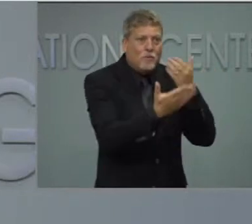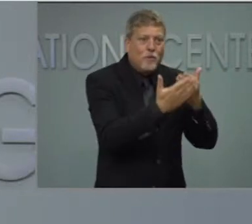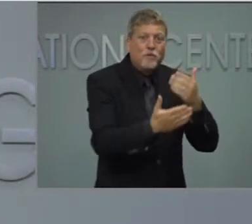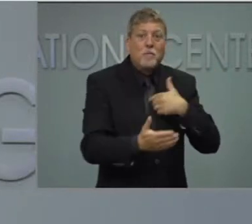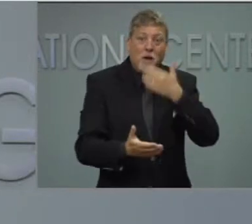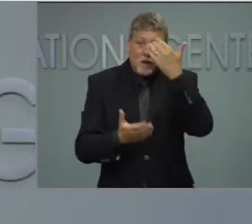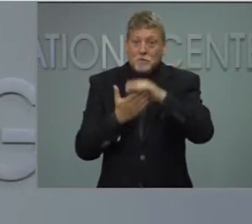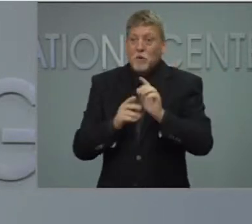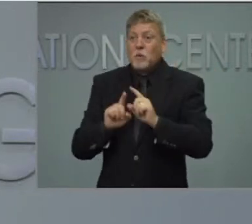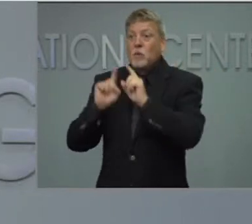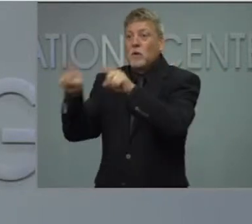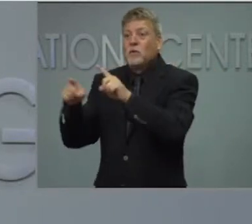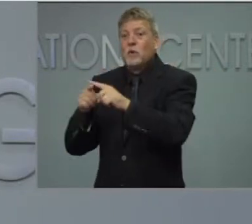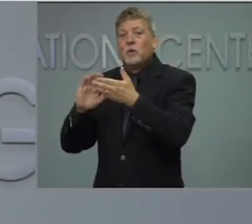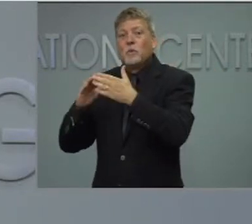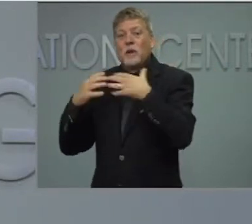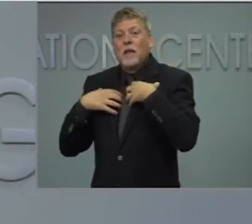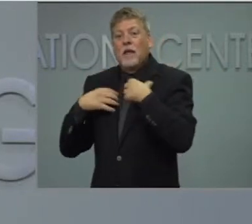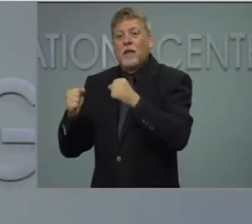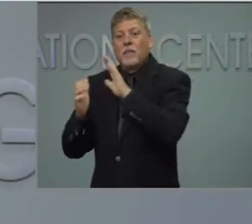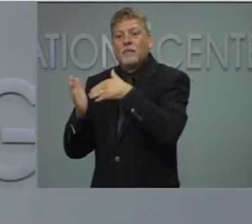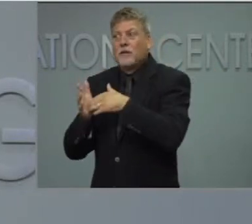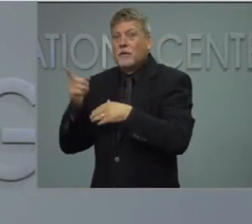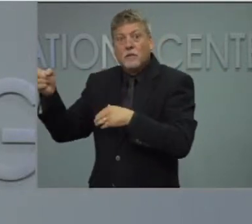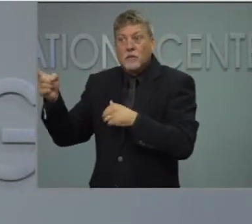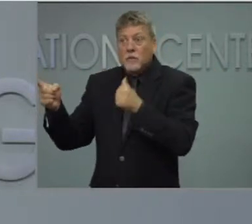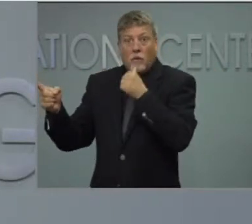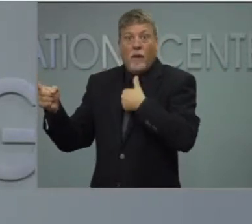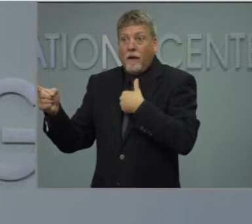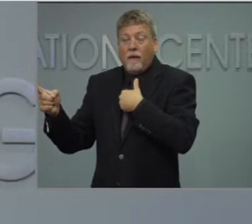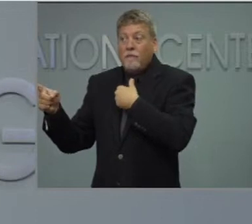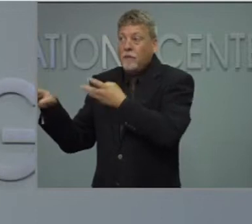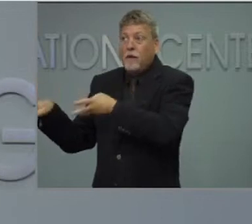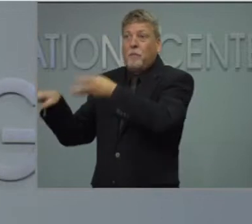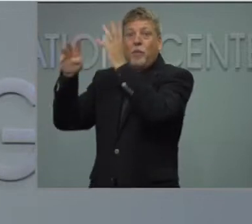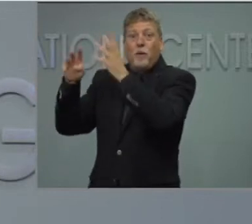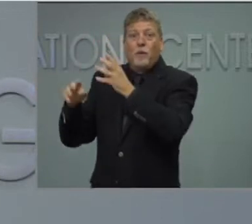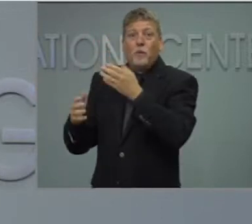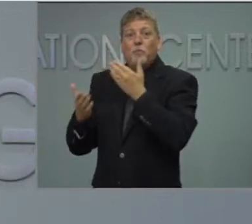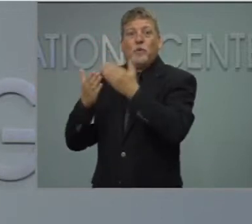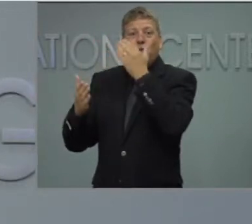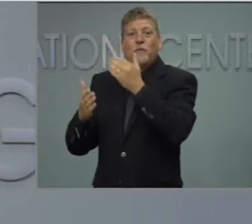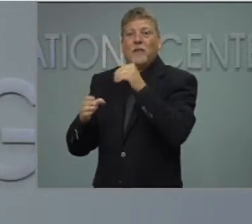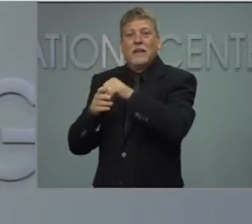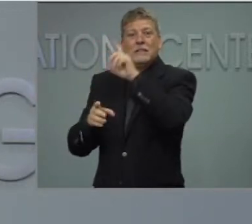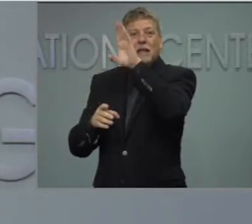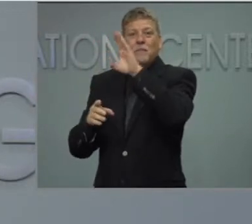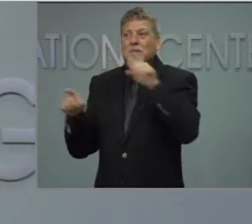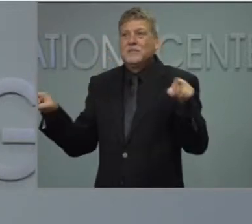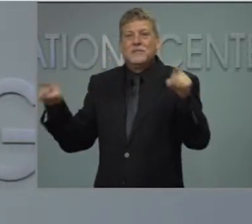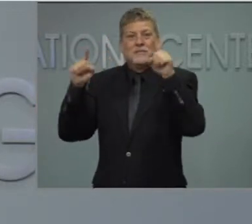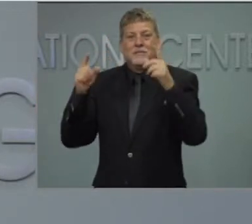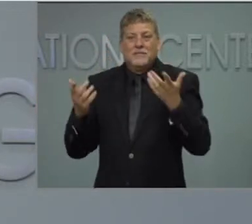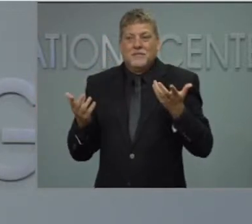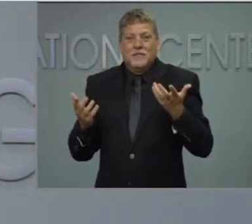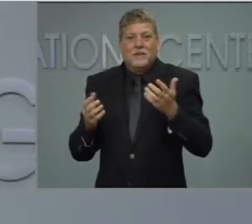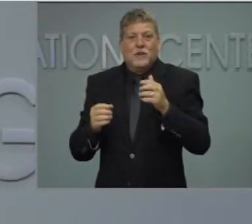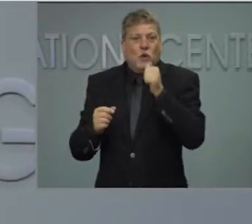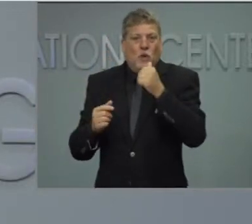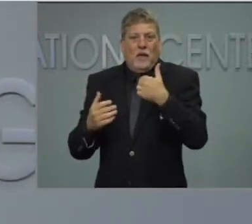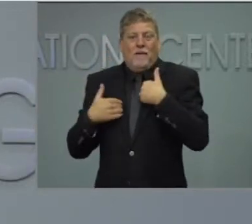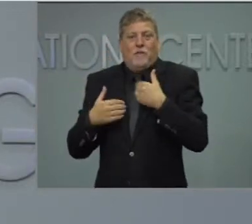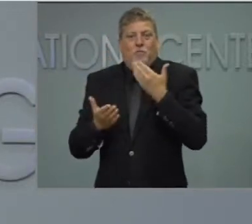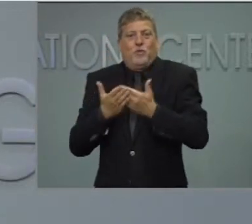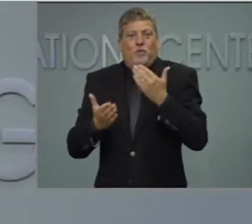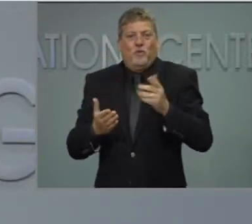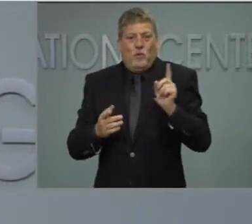community health center, and oops, they didn't upload things they didn't upload his email address.